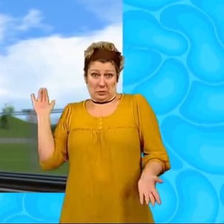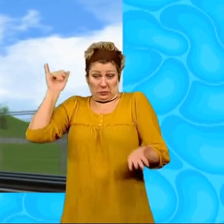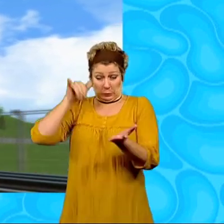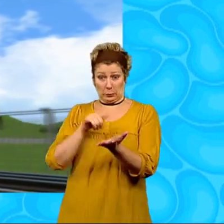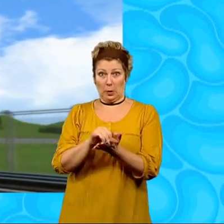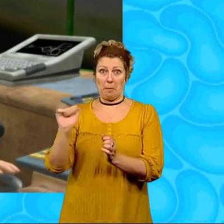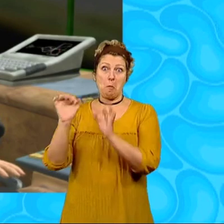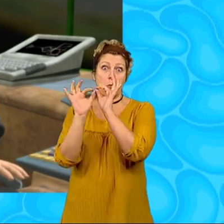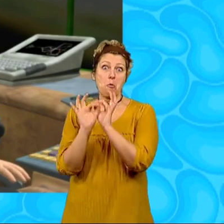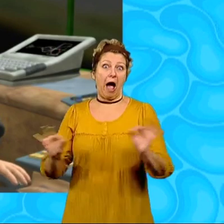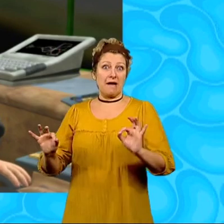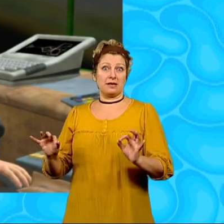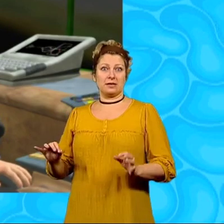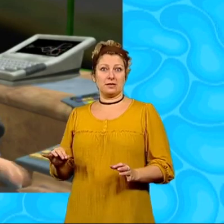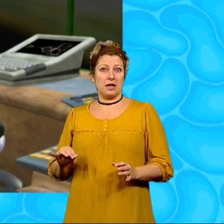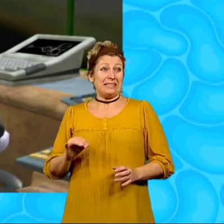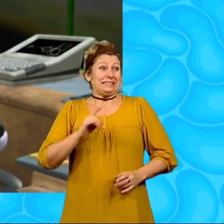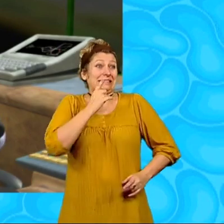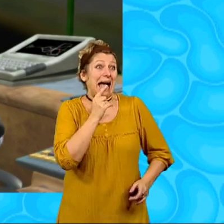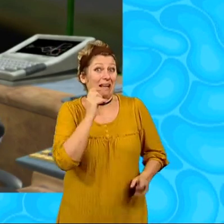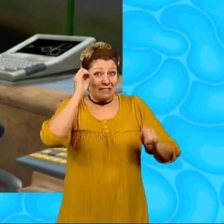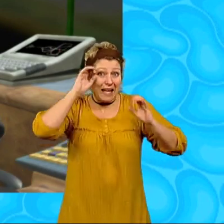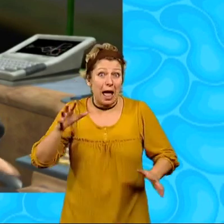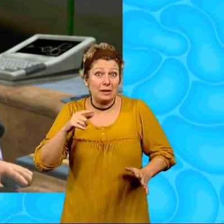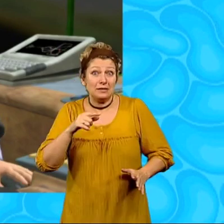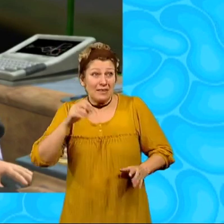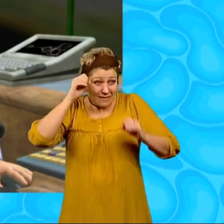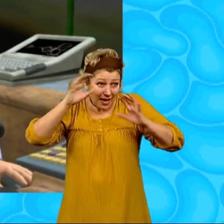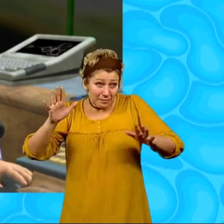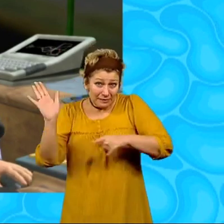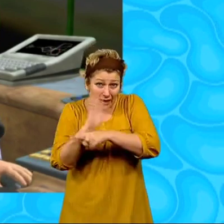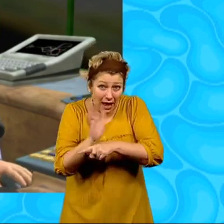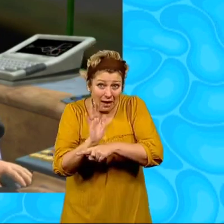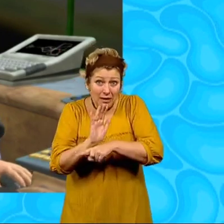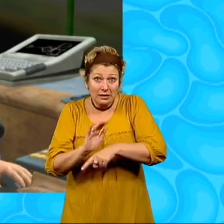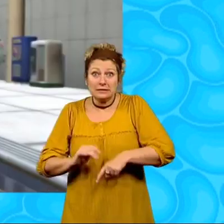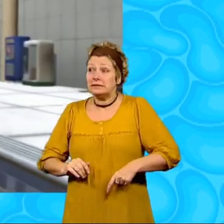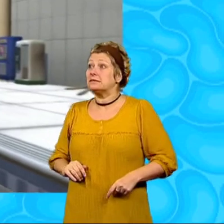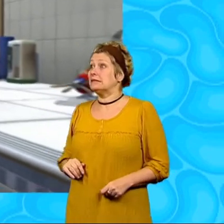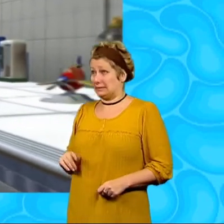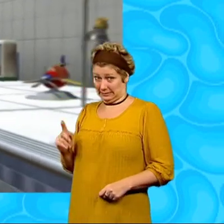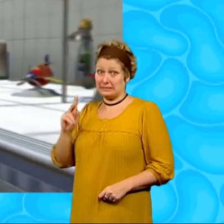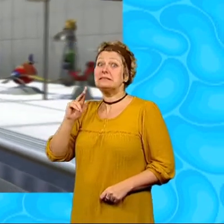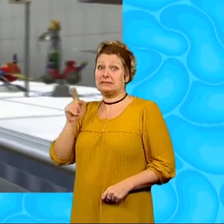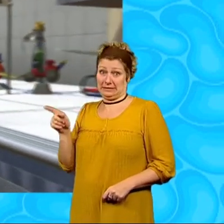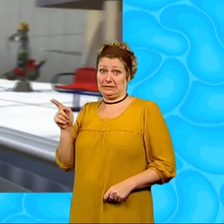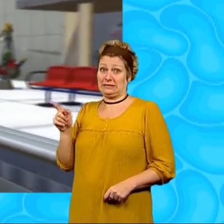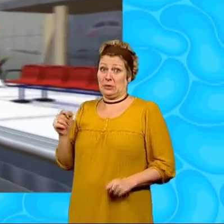Not Scarlet Redfern, the famous movie star. Yes.